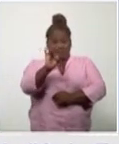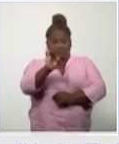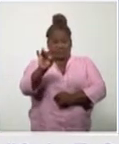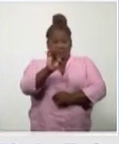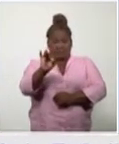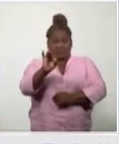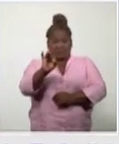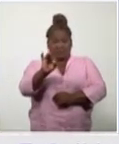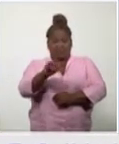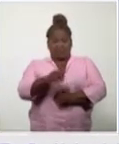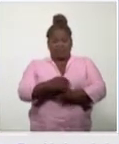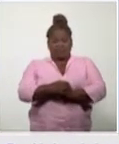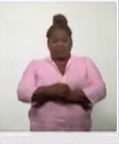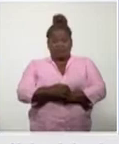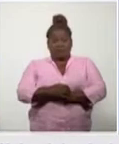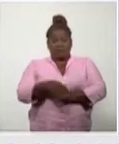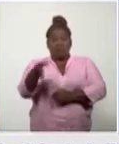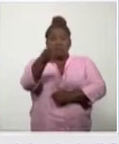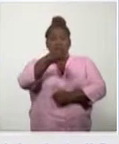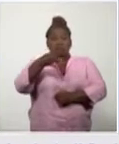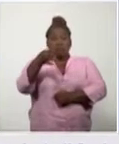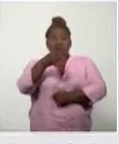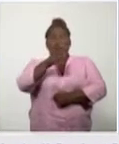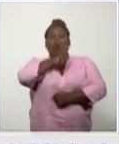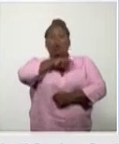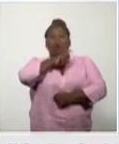from the Cotorro municipality